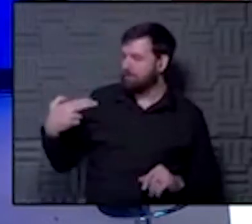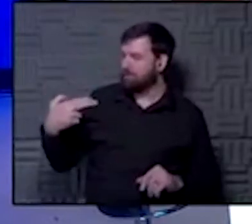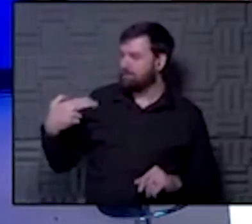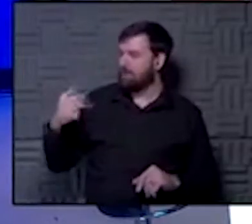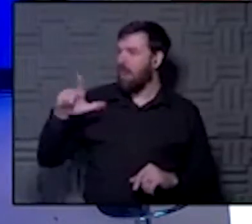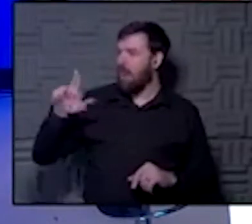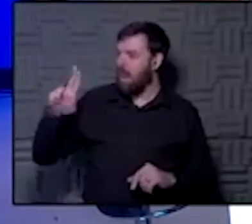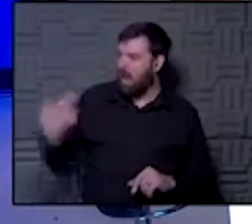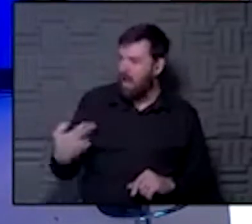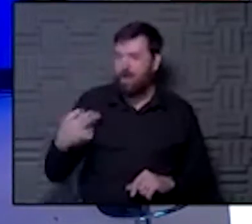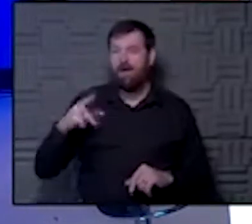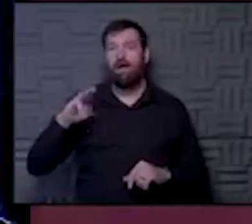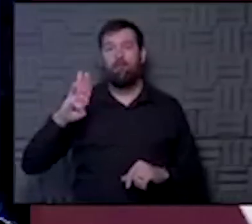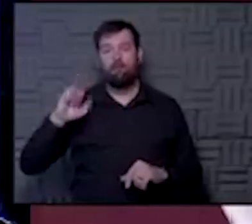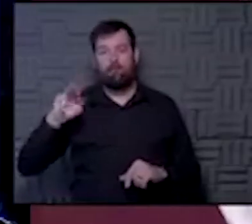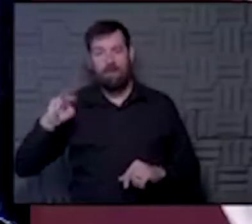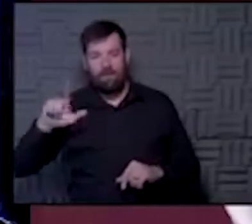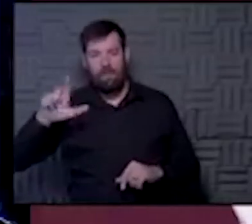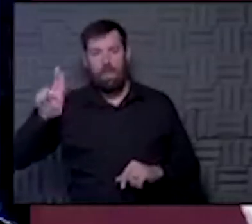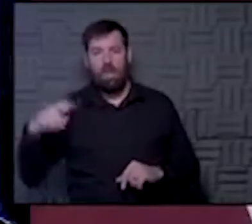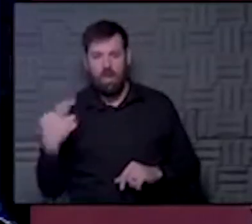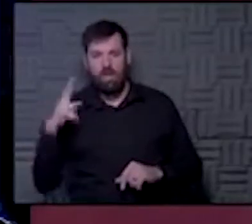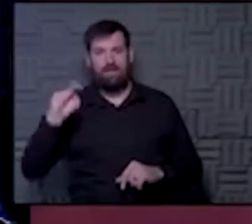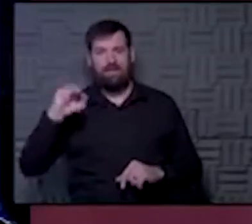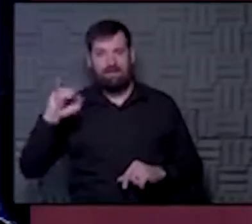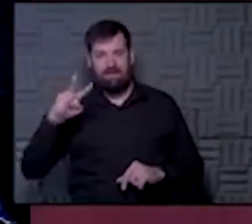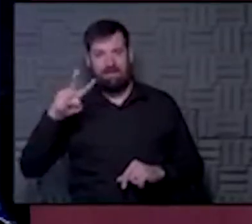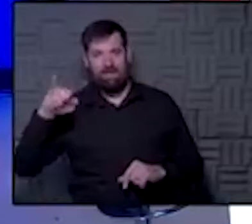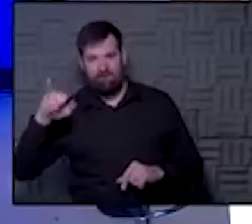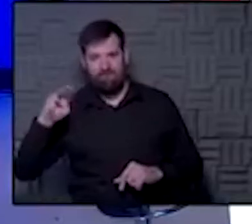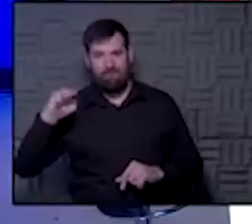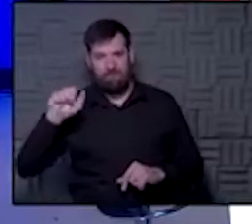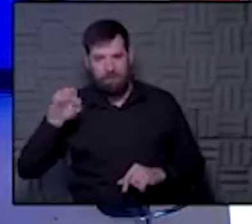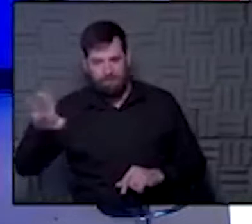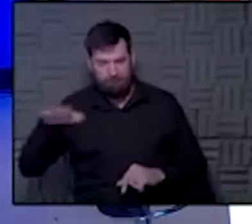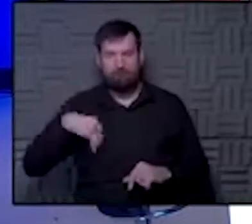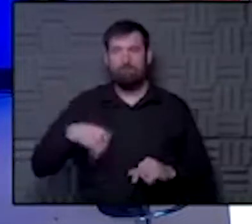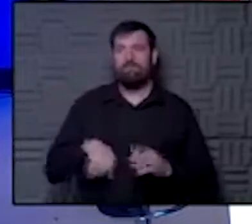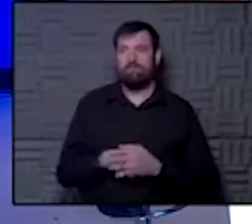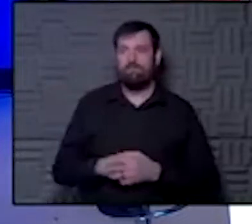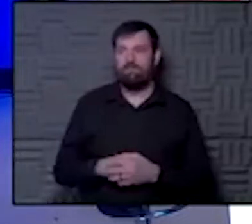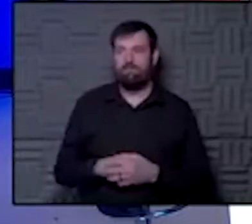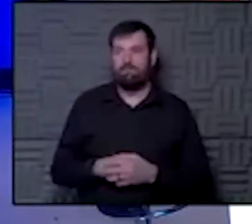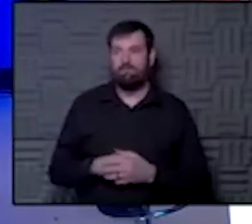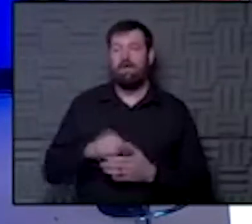La. Yeah. Bamlanivimab. Okay, bamlanivimab. It's or Bamlan. M, N, and then M. So